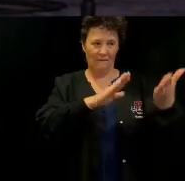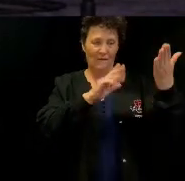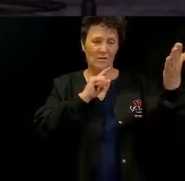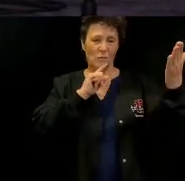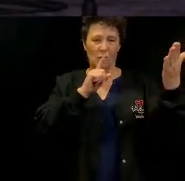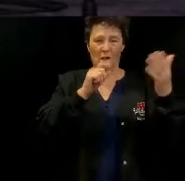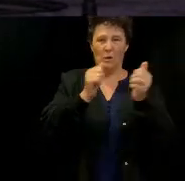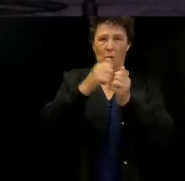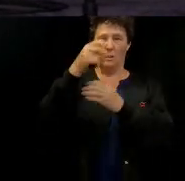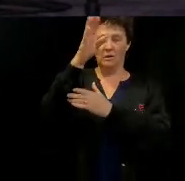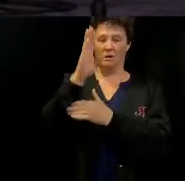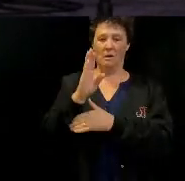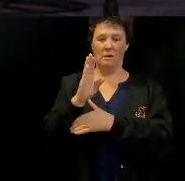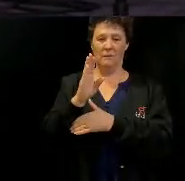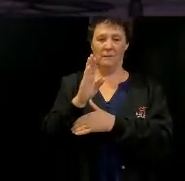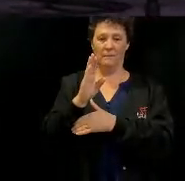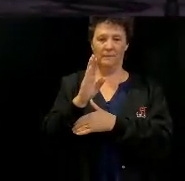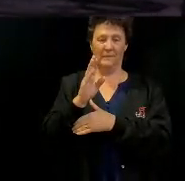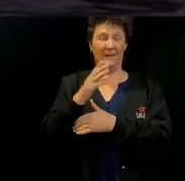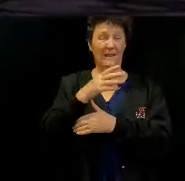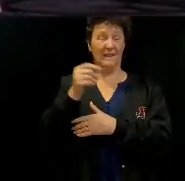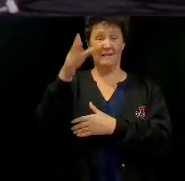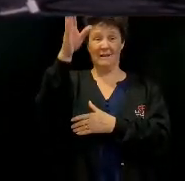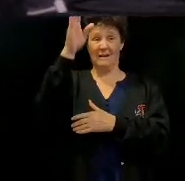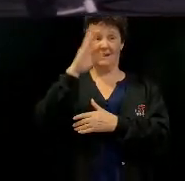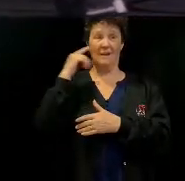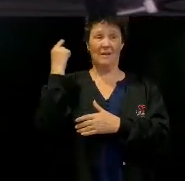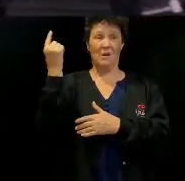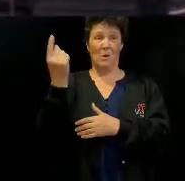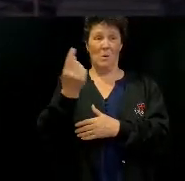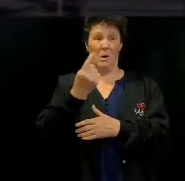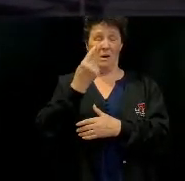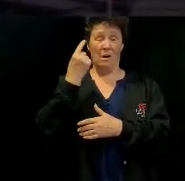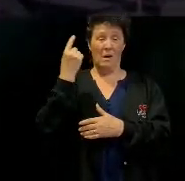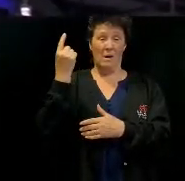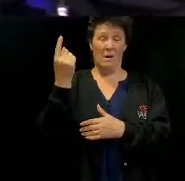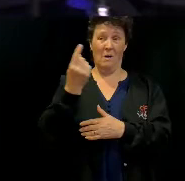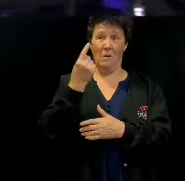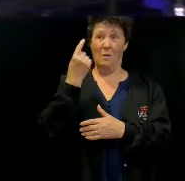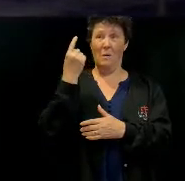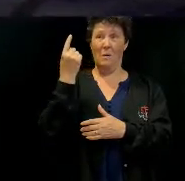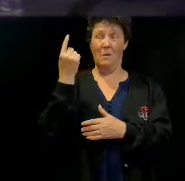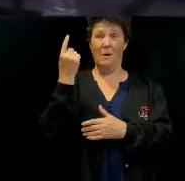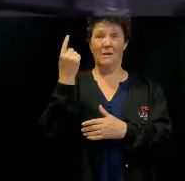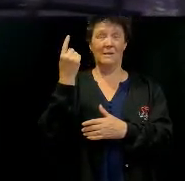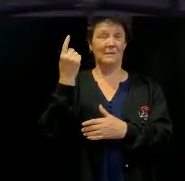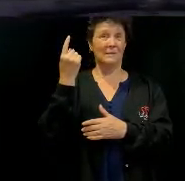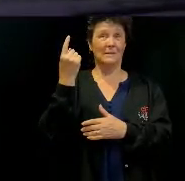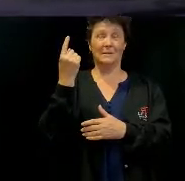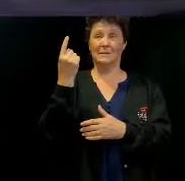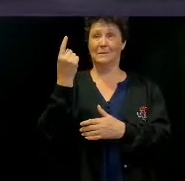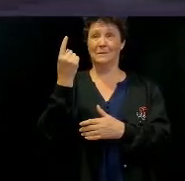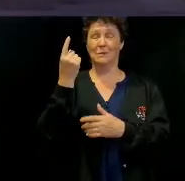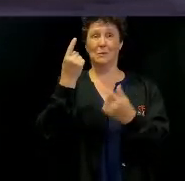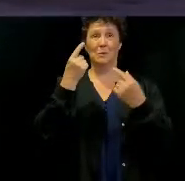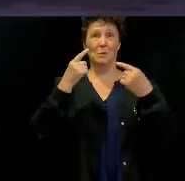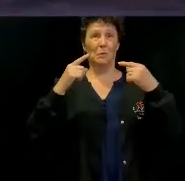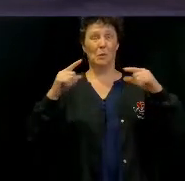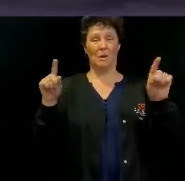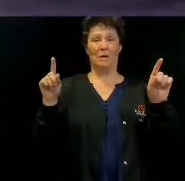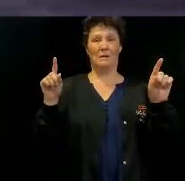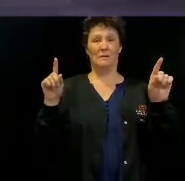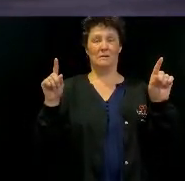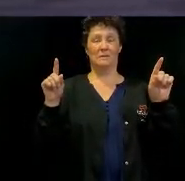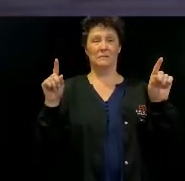God. And with God, all things are possible. And he's your God. And you got a bag